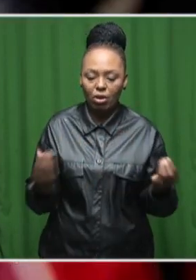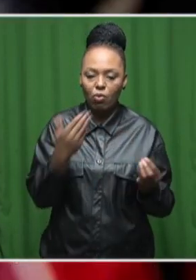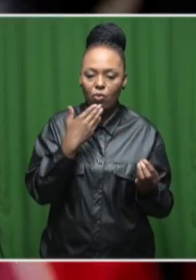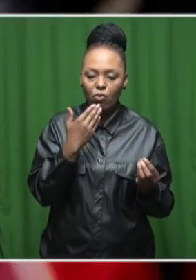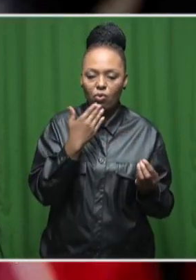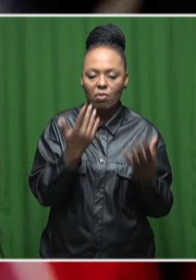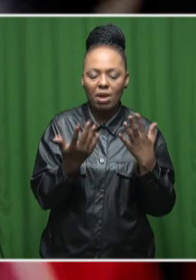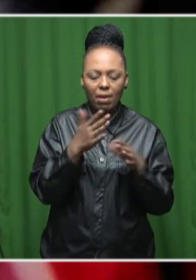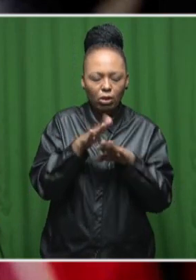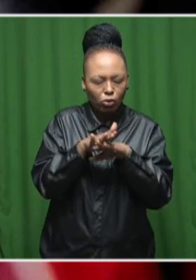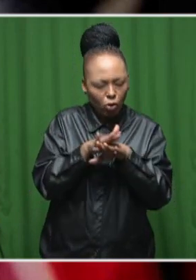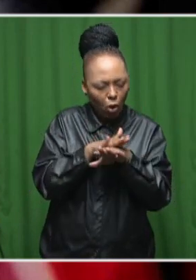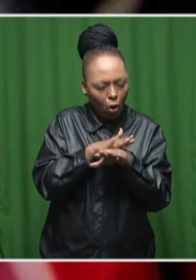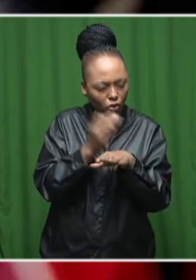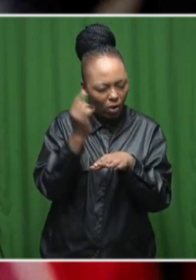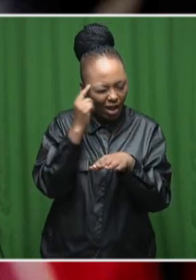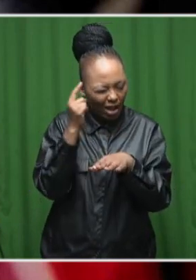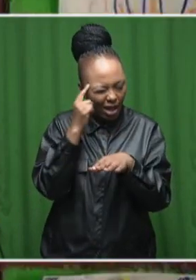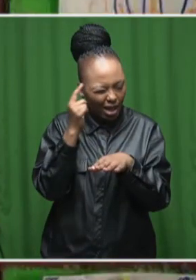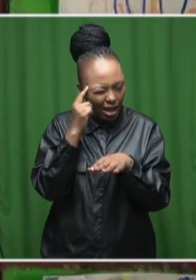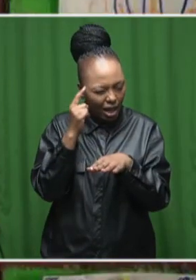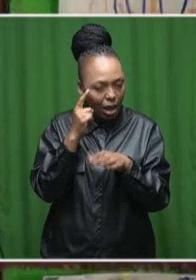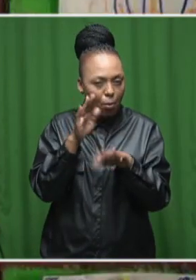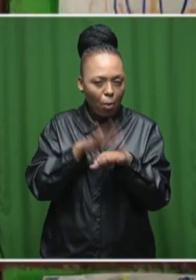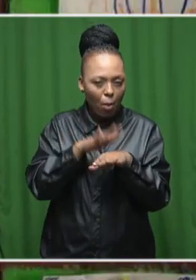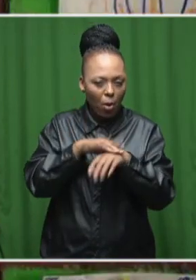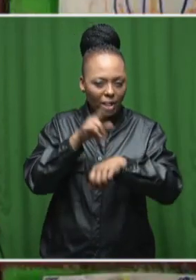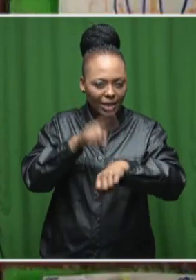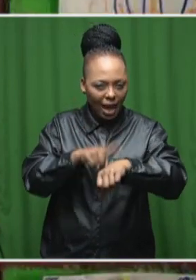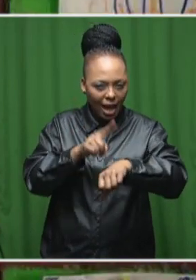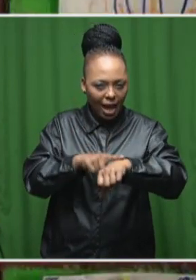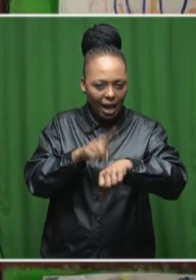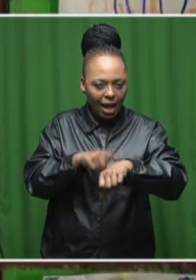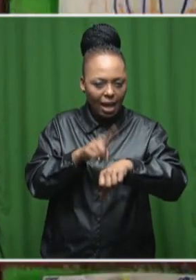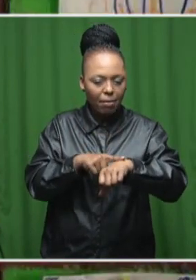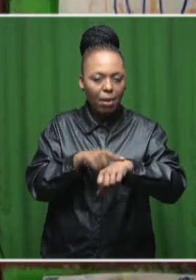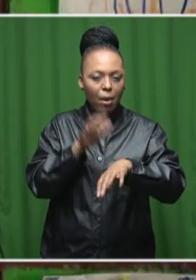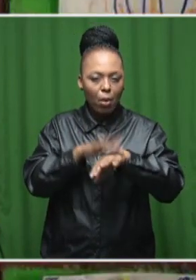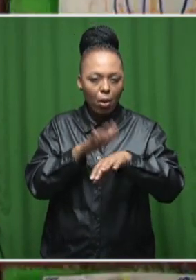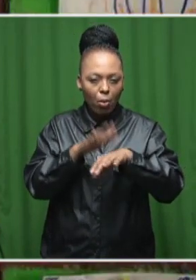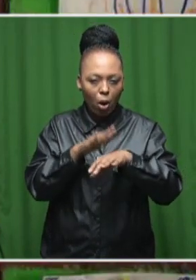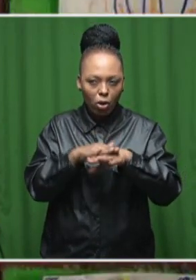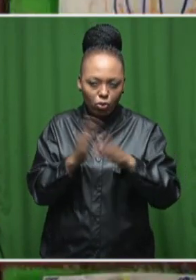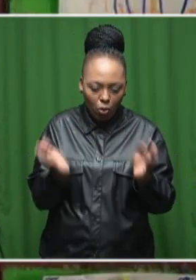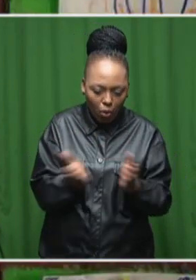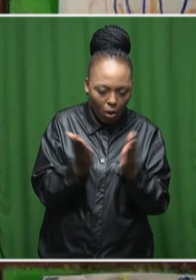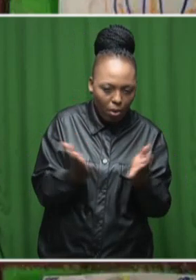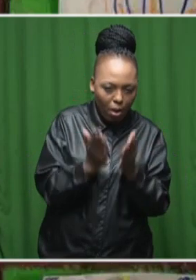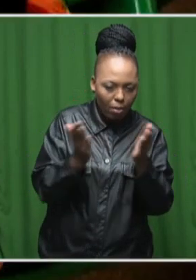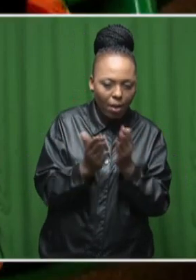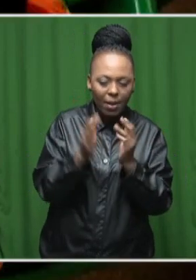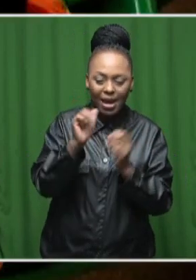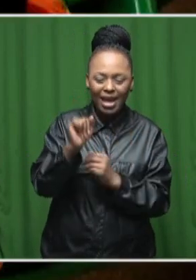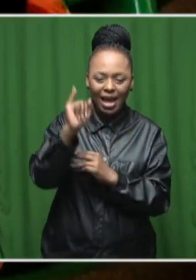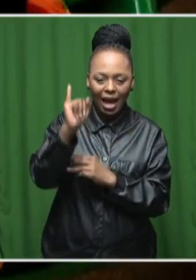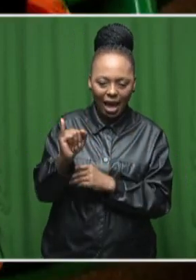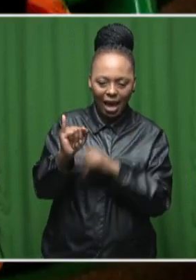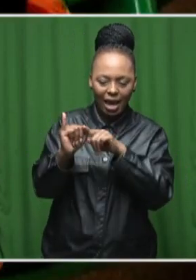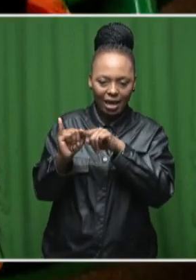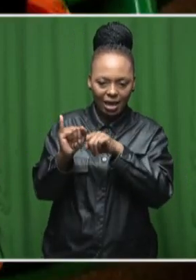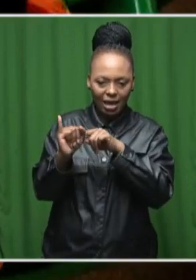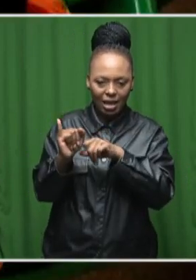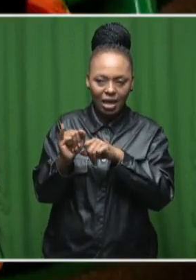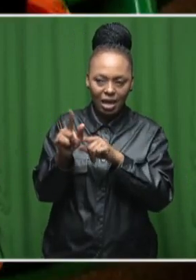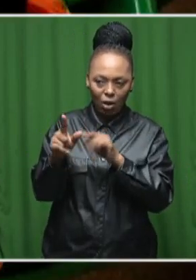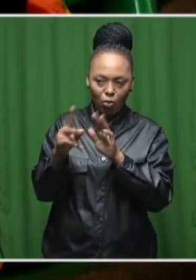little bit slower, that just need a little bit more time, that need more reinforcement, the way that the AI is written, it will